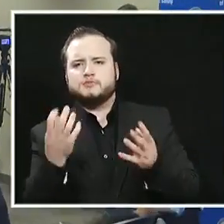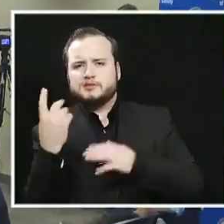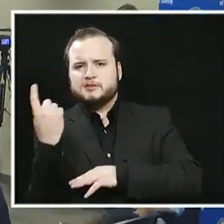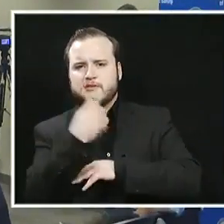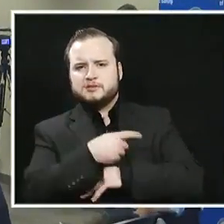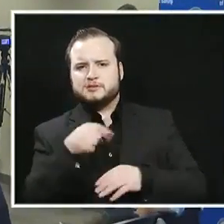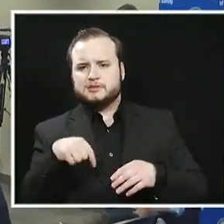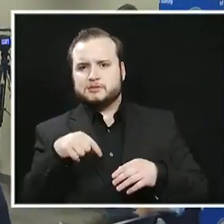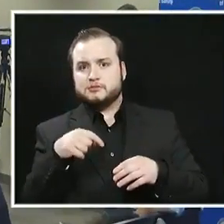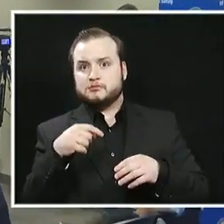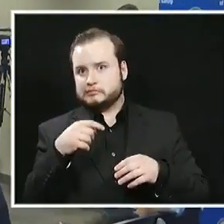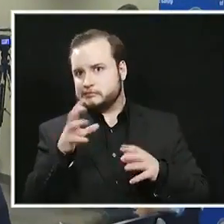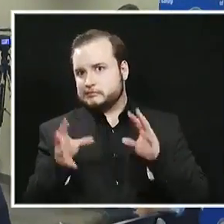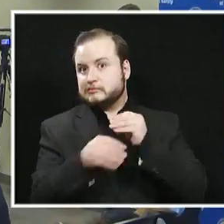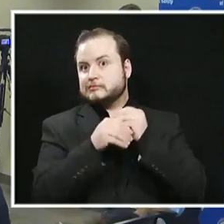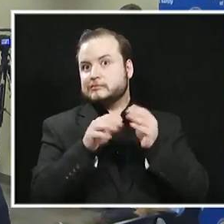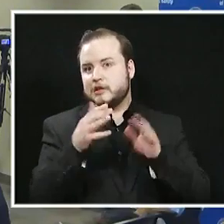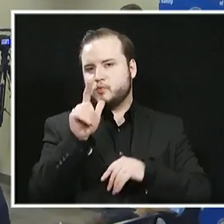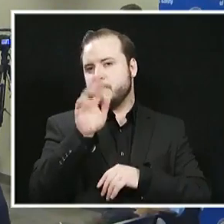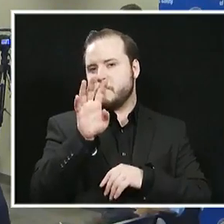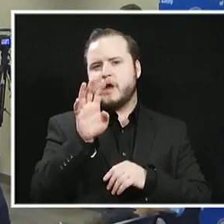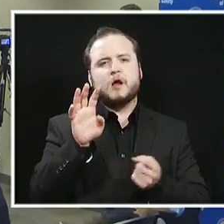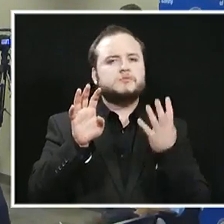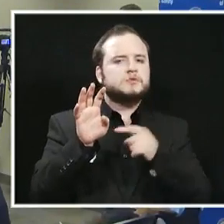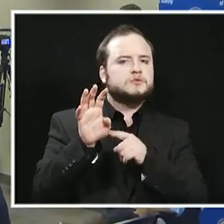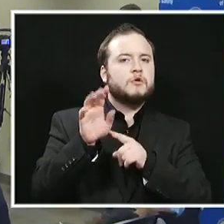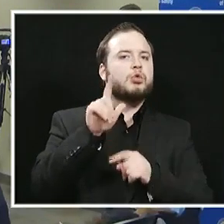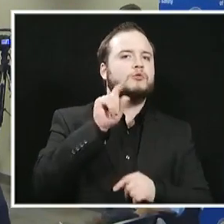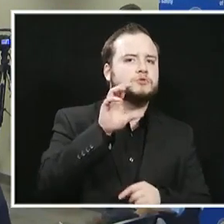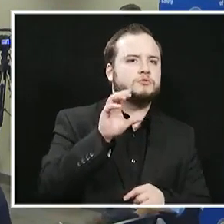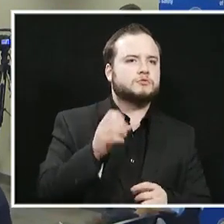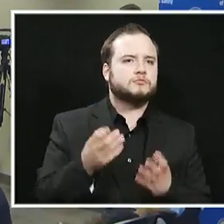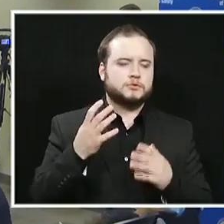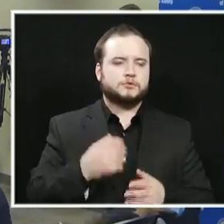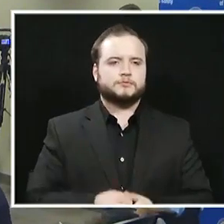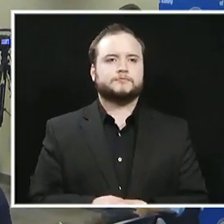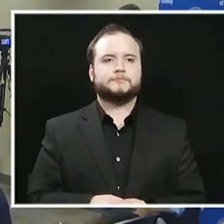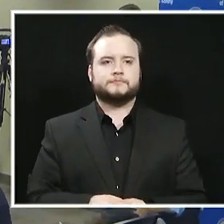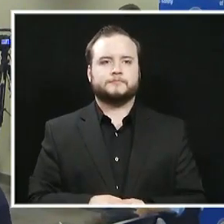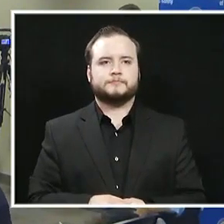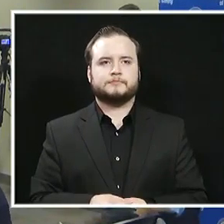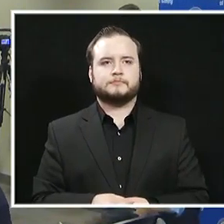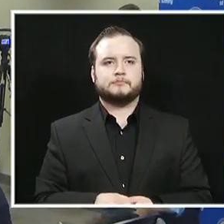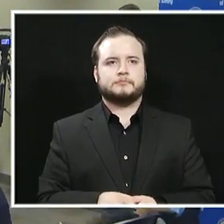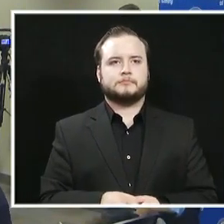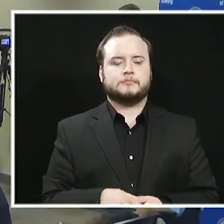care? I think it holds true to it. Yeah, I didn't give you that number today, did I?